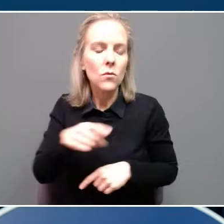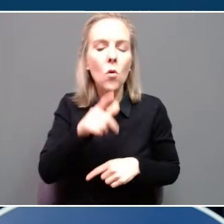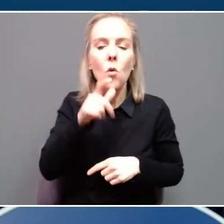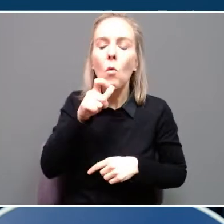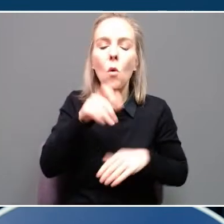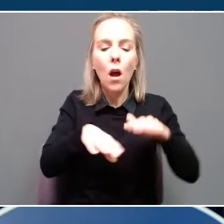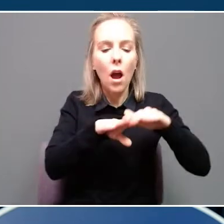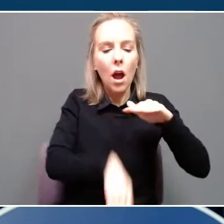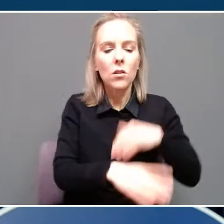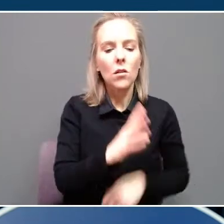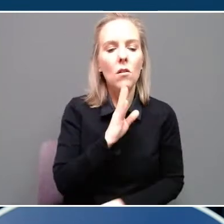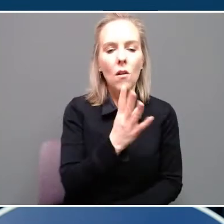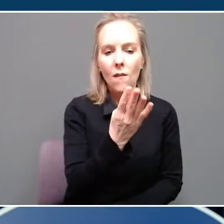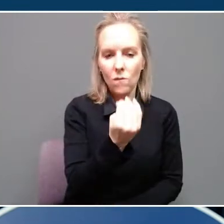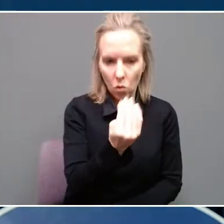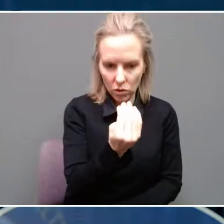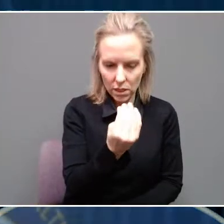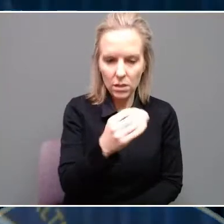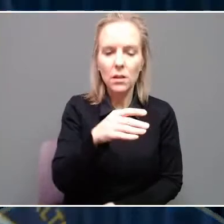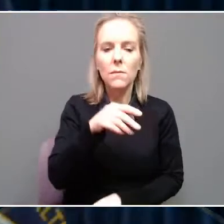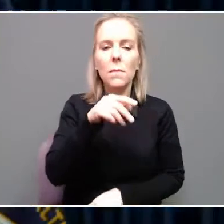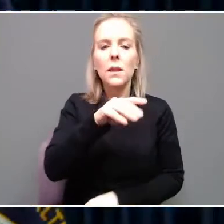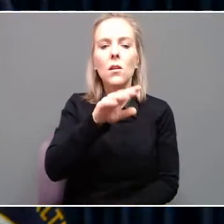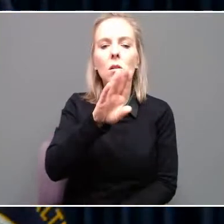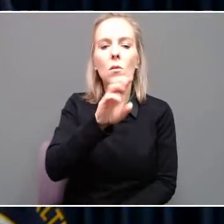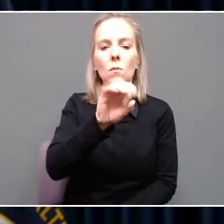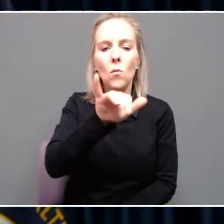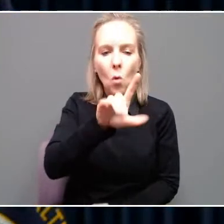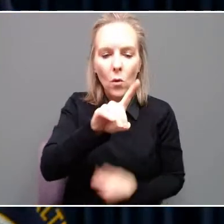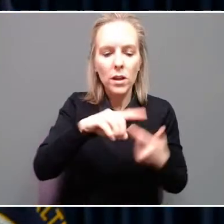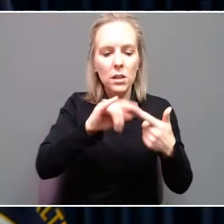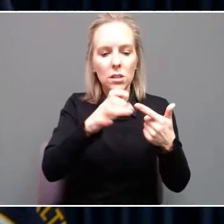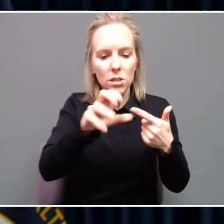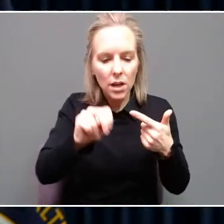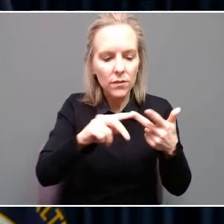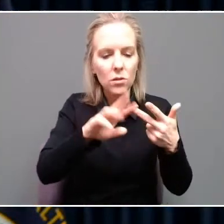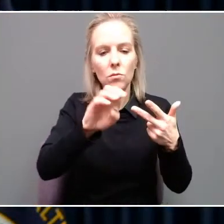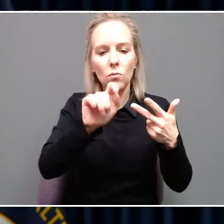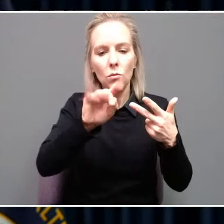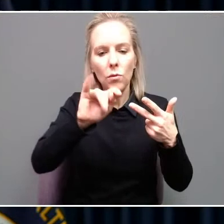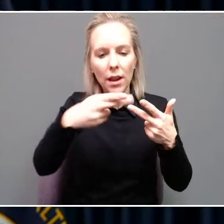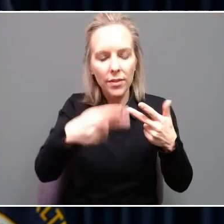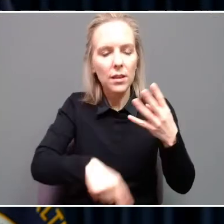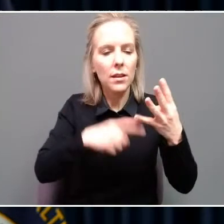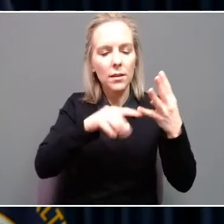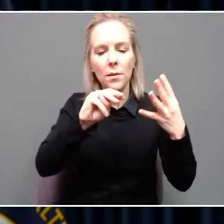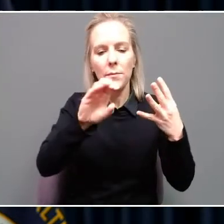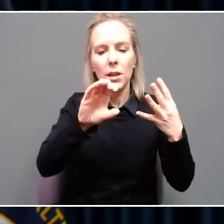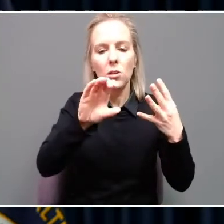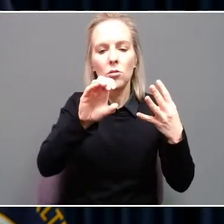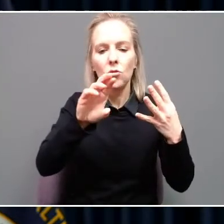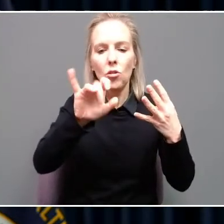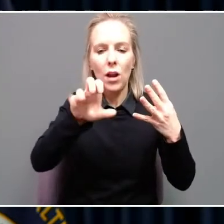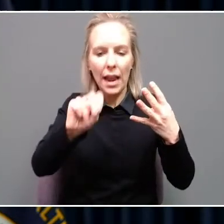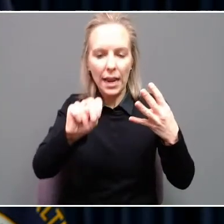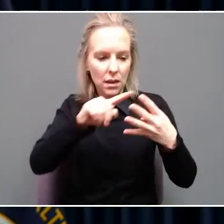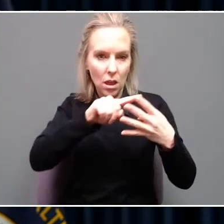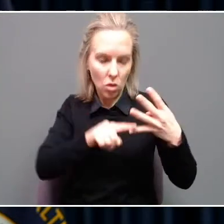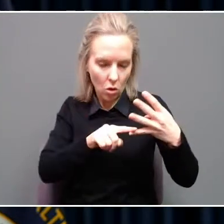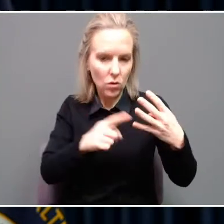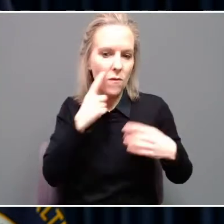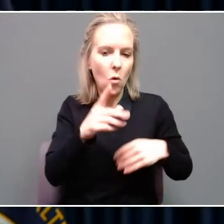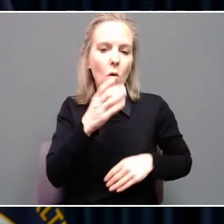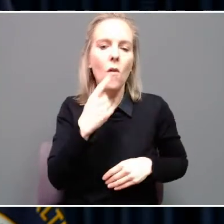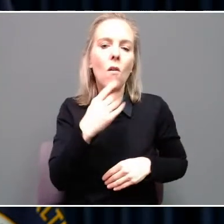offenses, are in Boyd County, Breathitt County, Jefferson County, and McCracken County. We believe that this provides